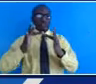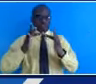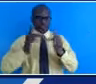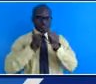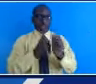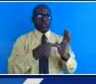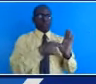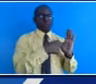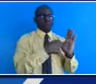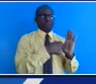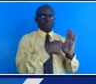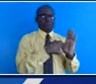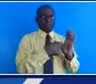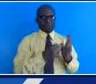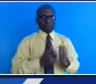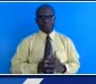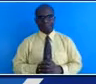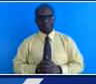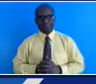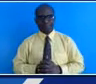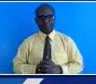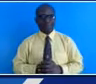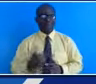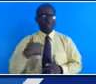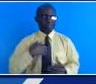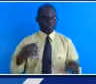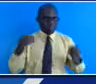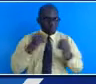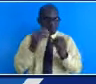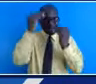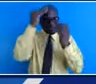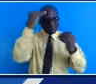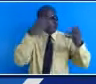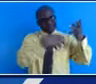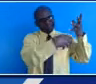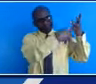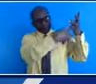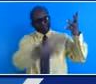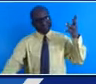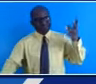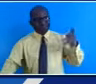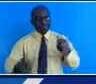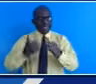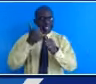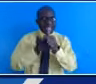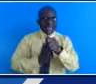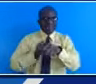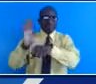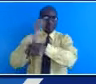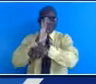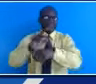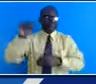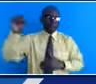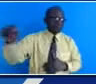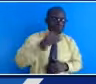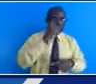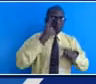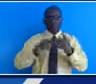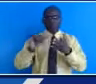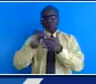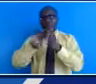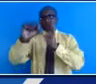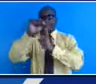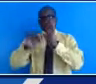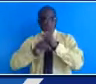ny.gov/phase-2-industry. So that's a requirement for every business. I just want to thank County Executive George Latimer for